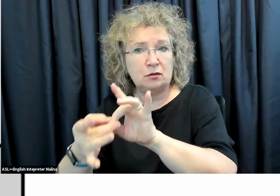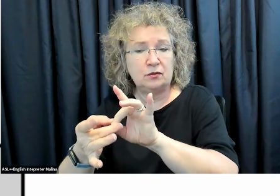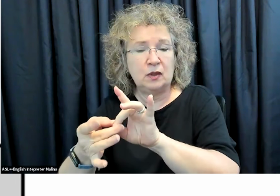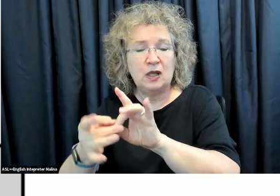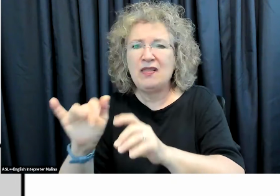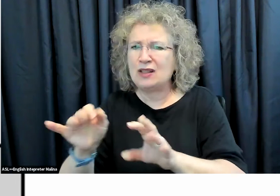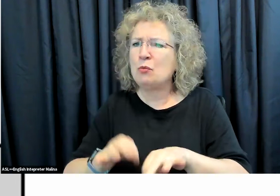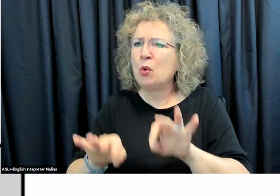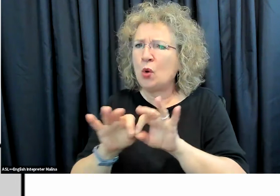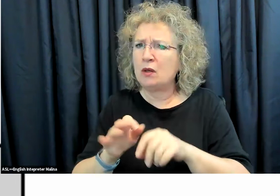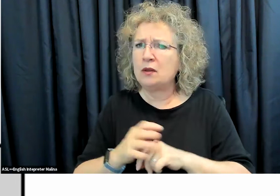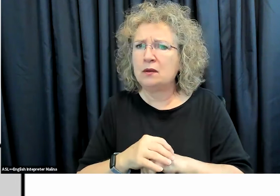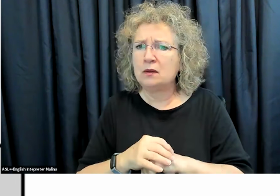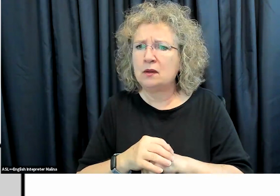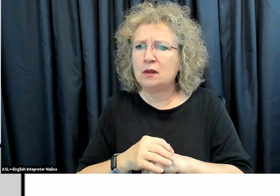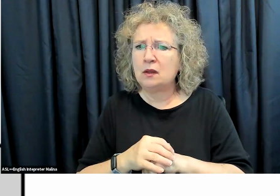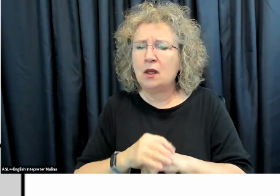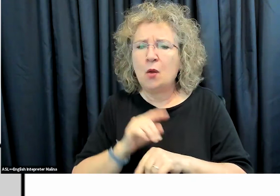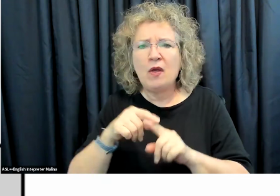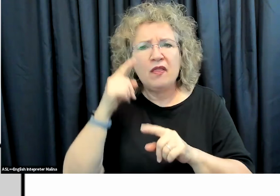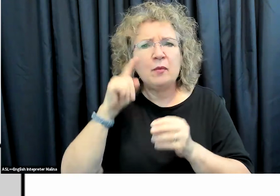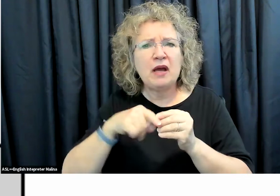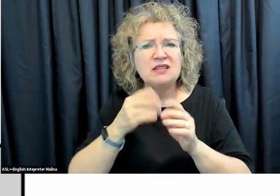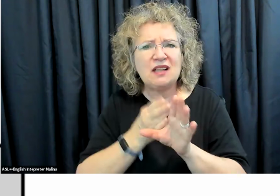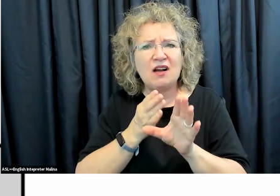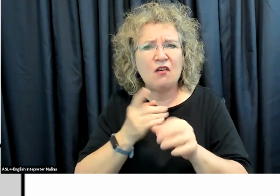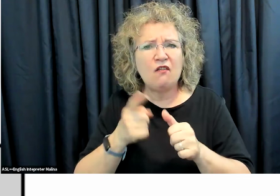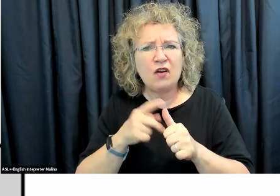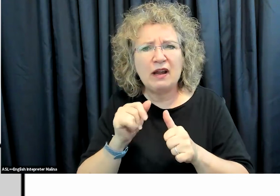when we think about psychological first aid